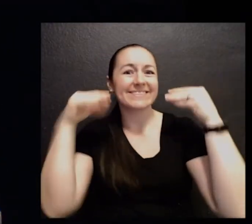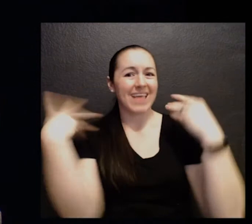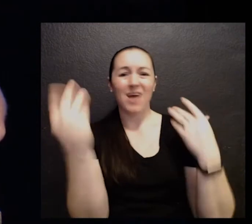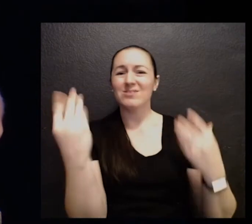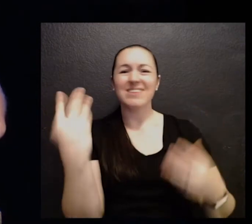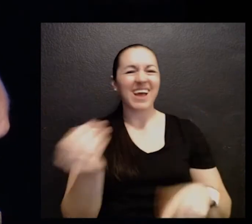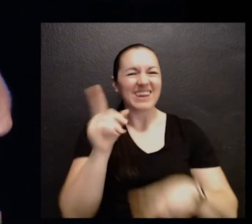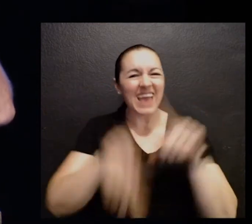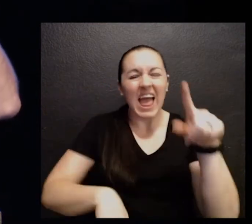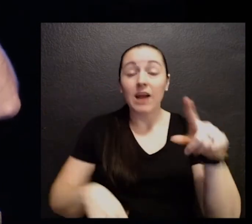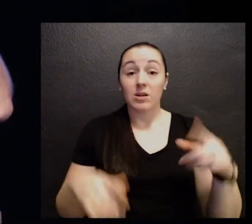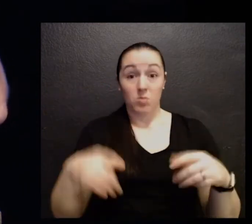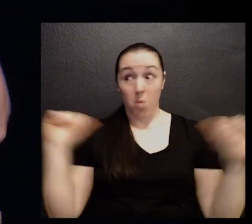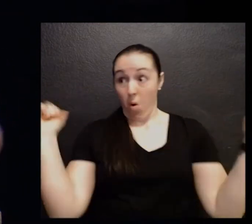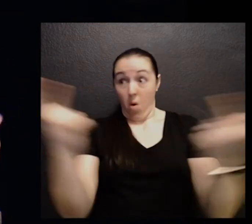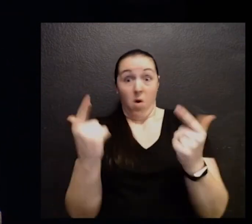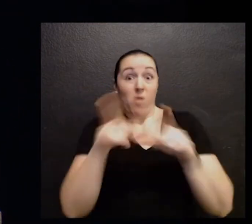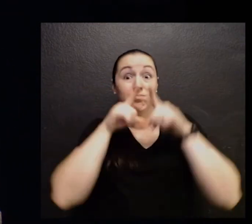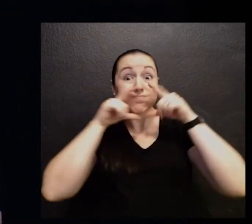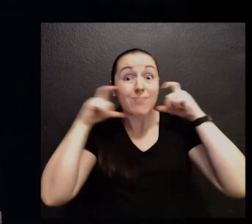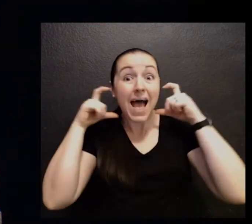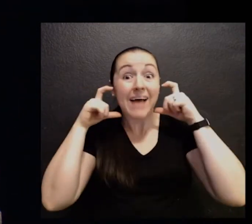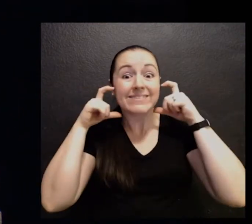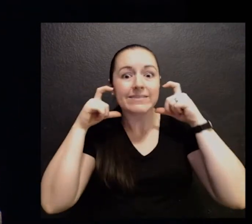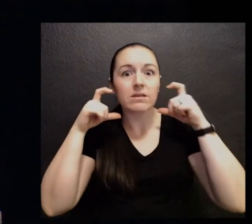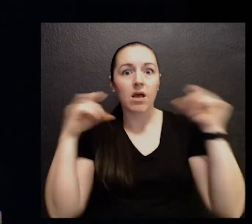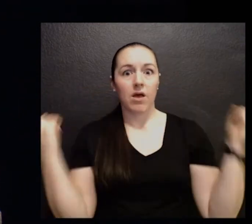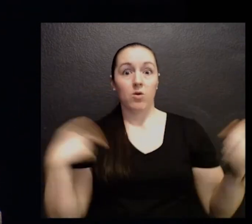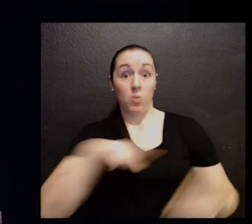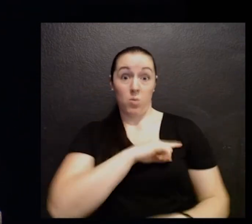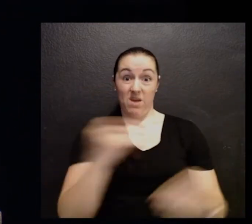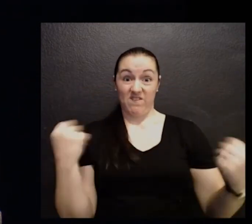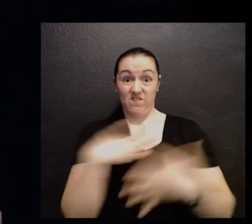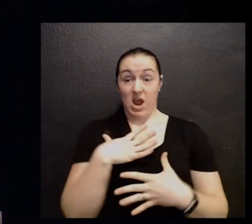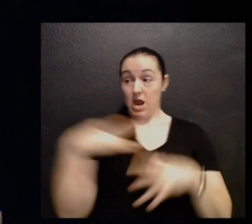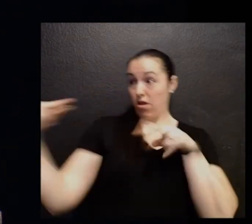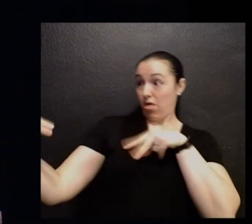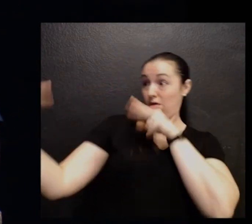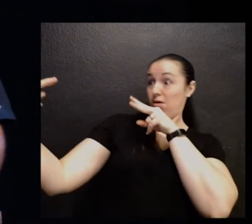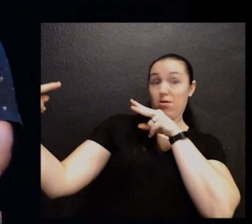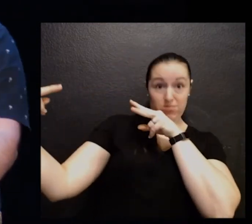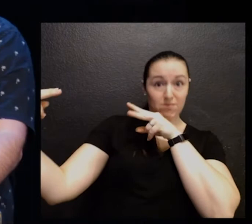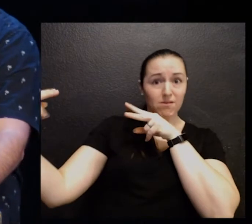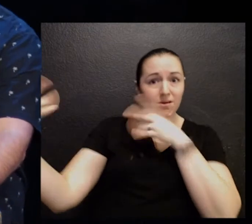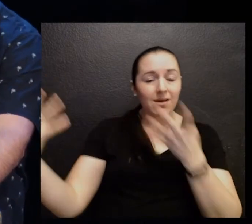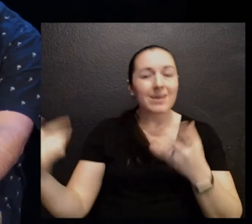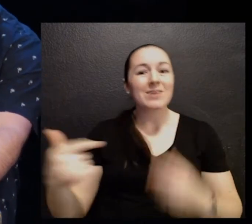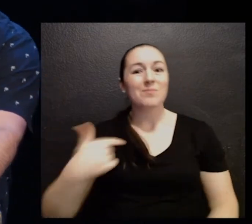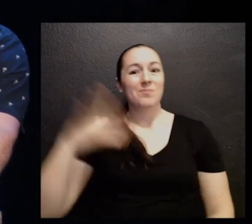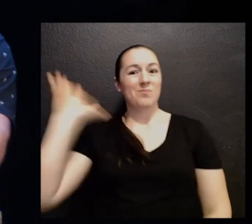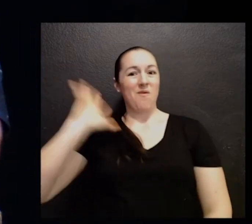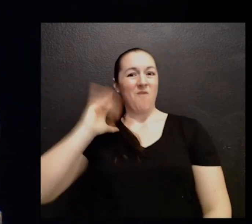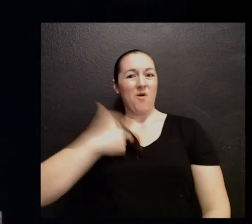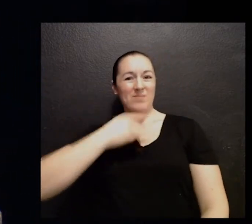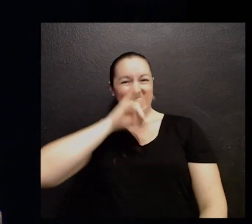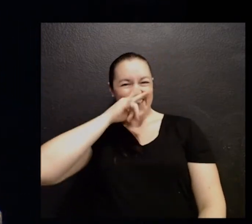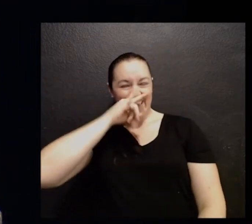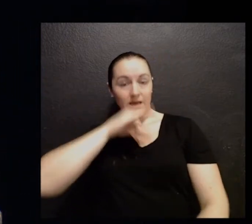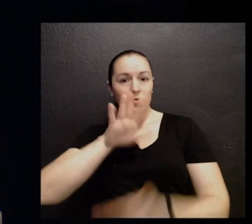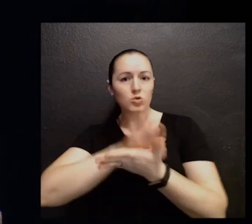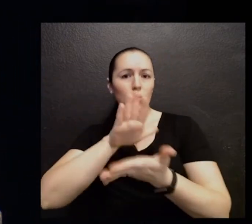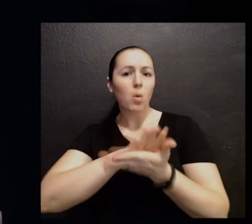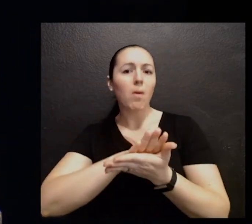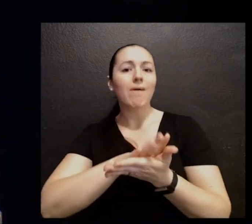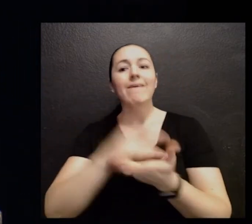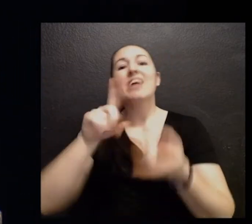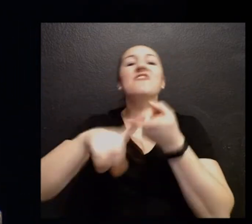we're all wearing these masks, and it's like we're afraid to make eye contact. See, when I was a kid at school, finding friends was kind of easy.